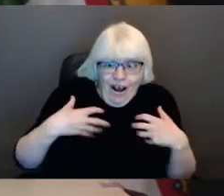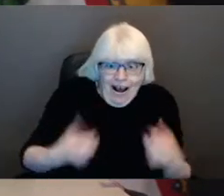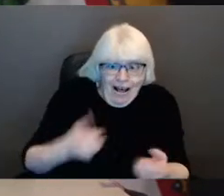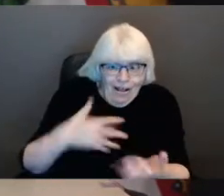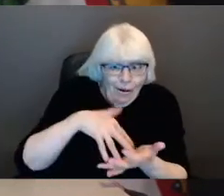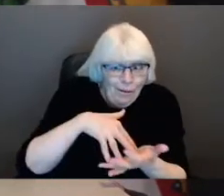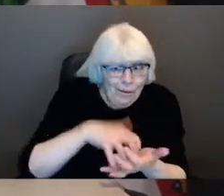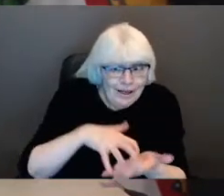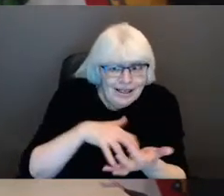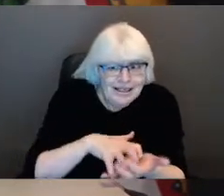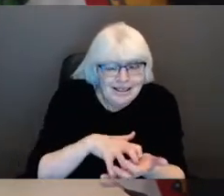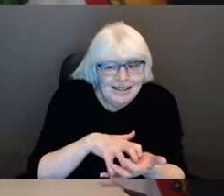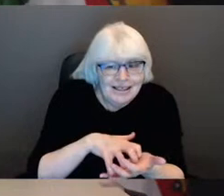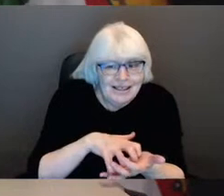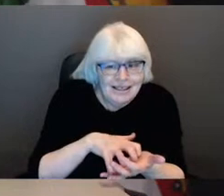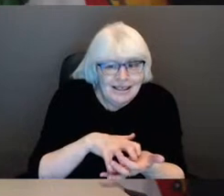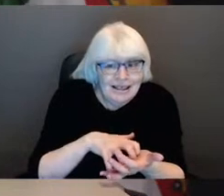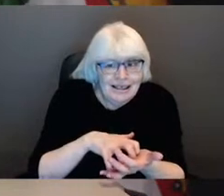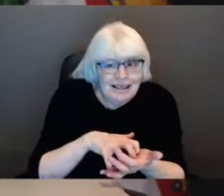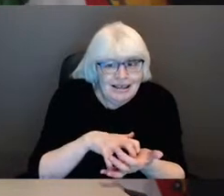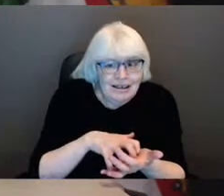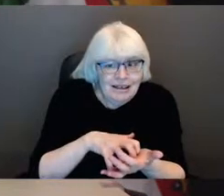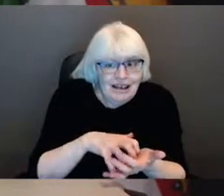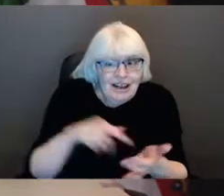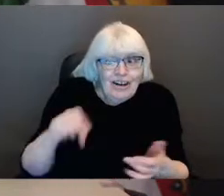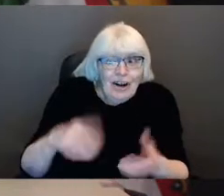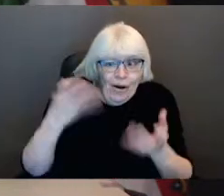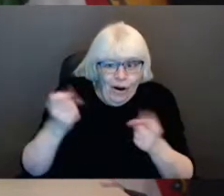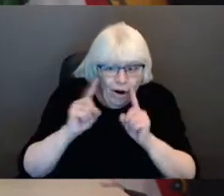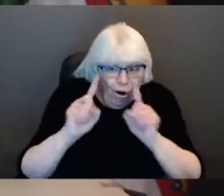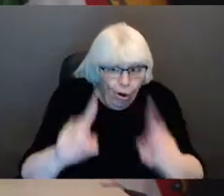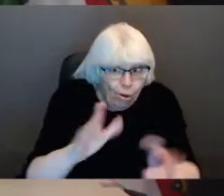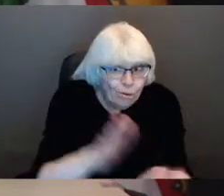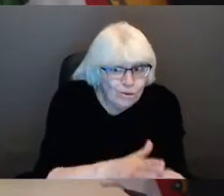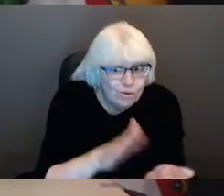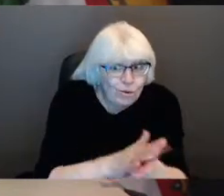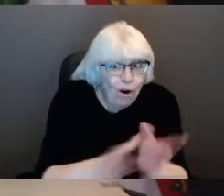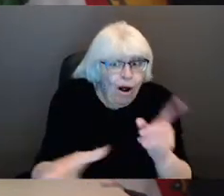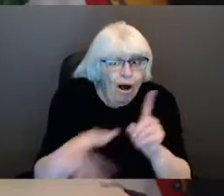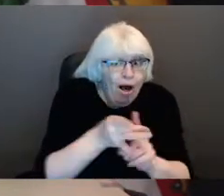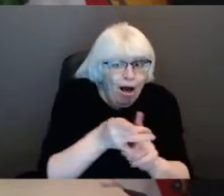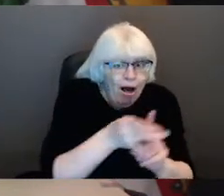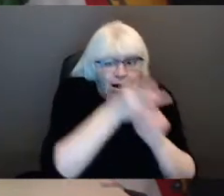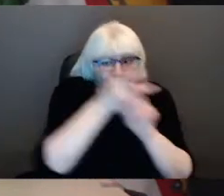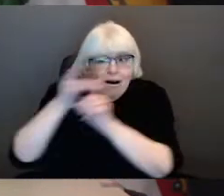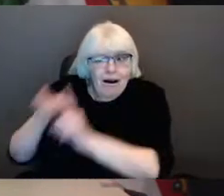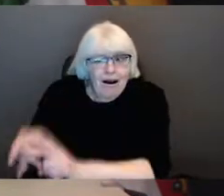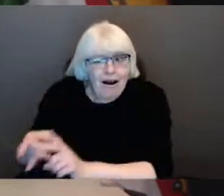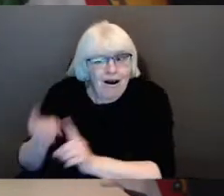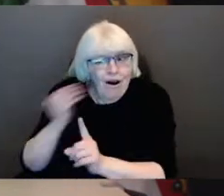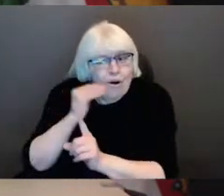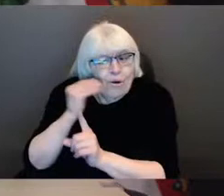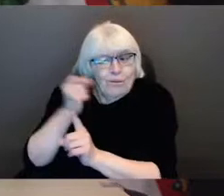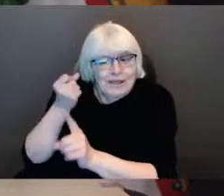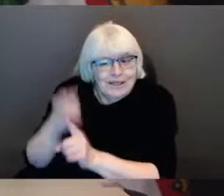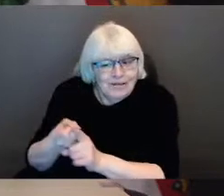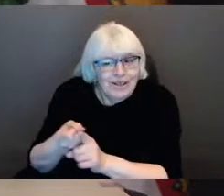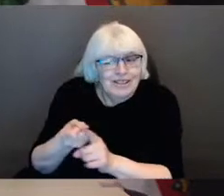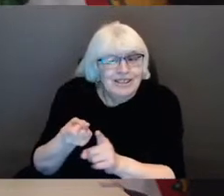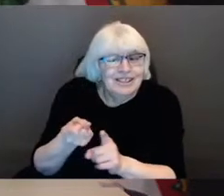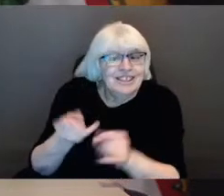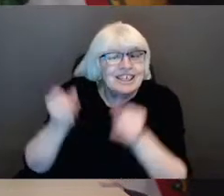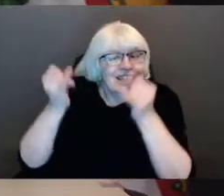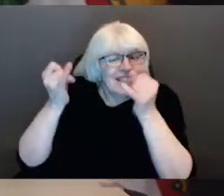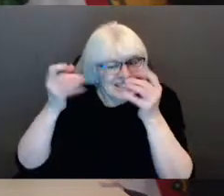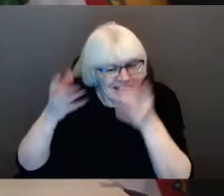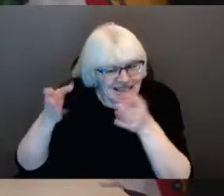what implications that might have by going to school and taking that back home. So, it's really, really difficult from a public policy